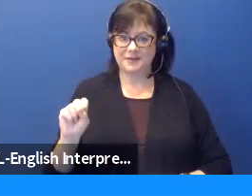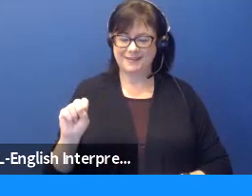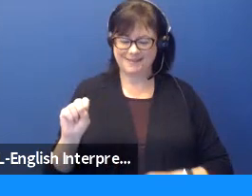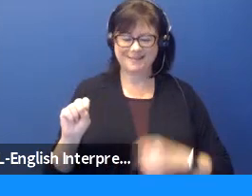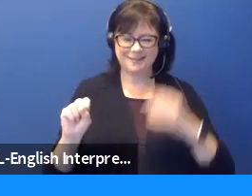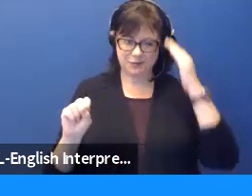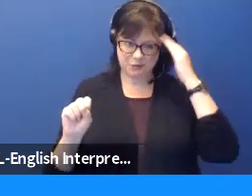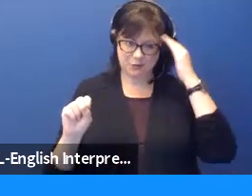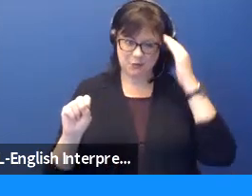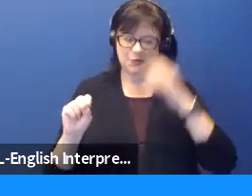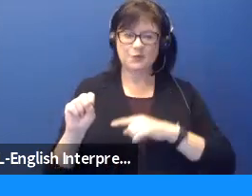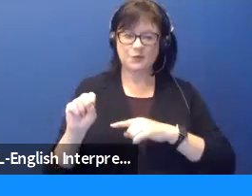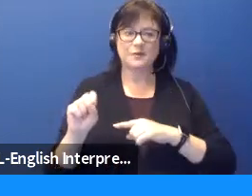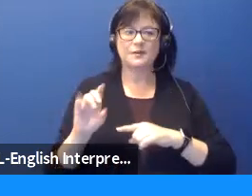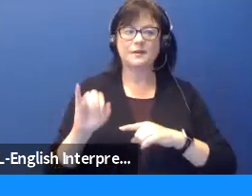CaMS